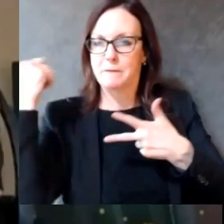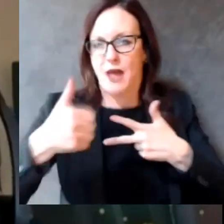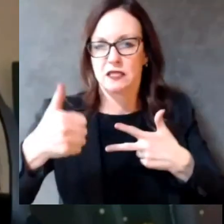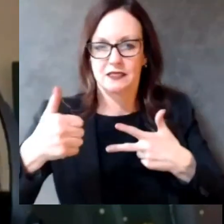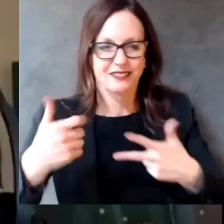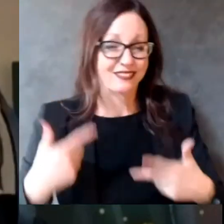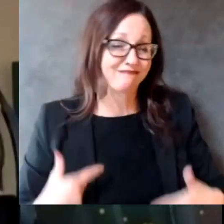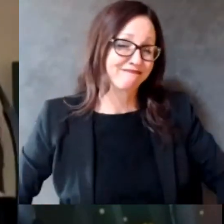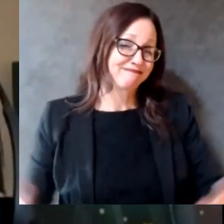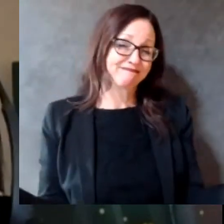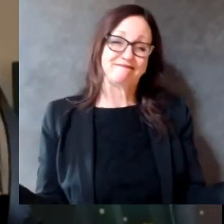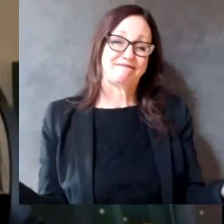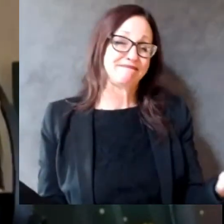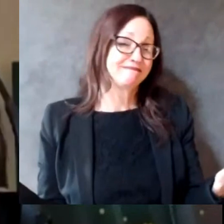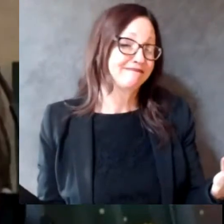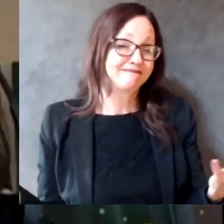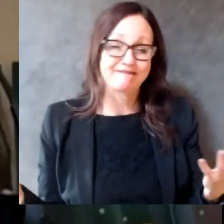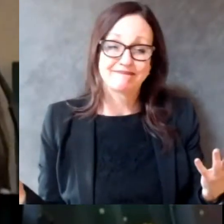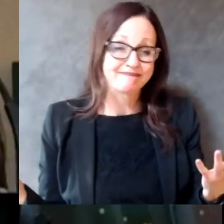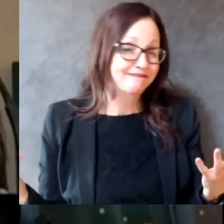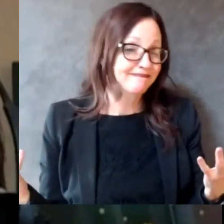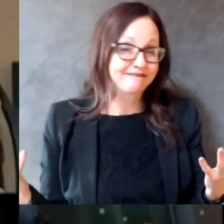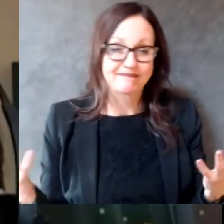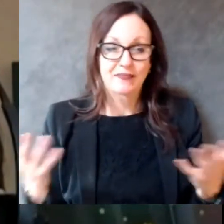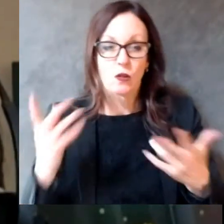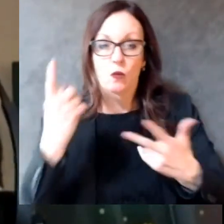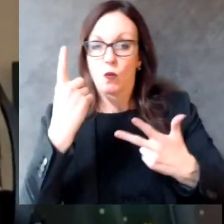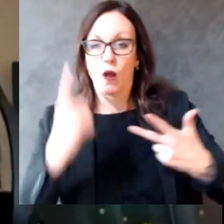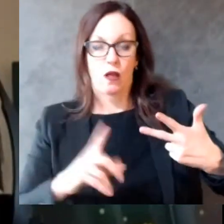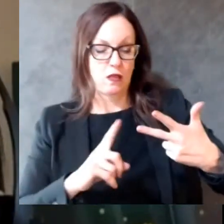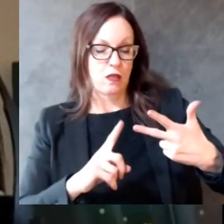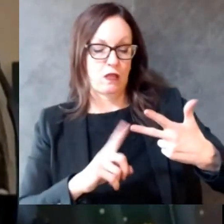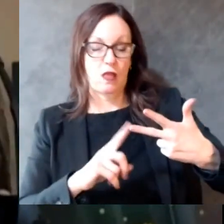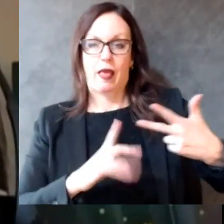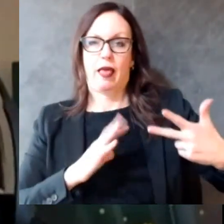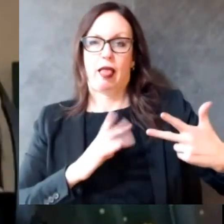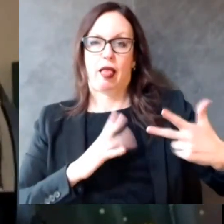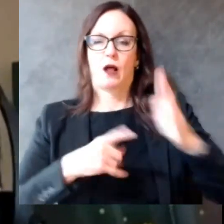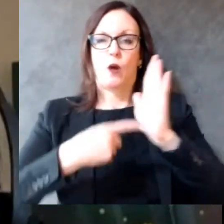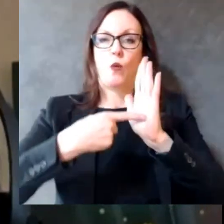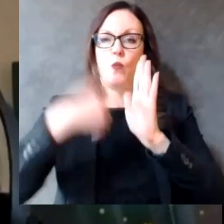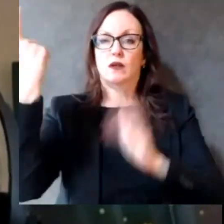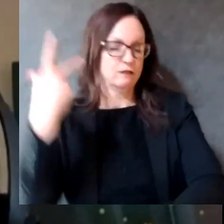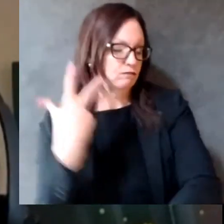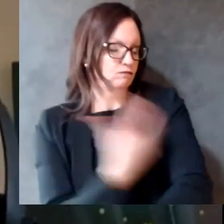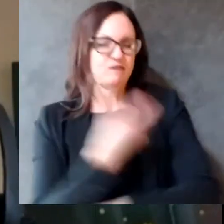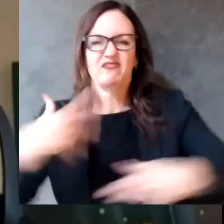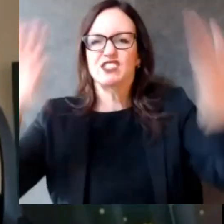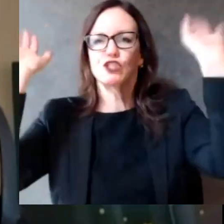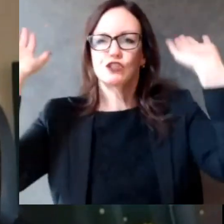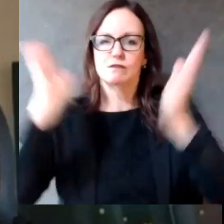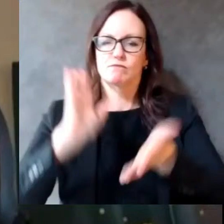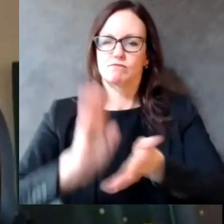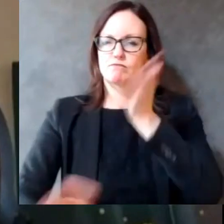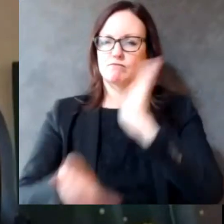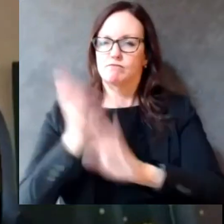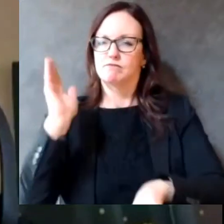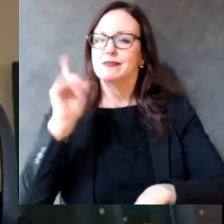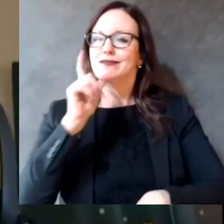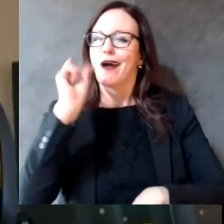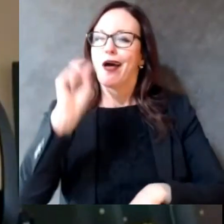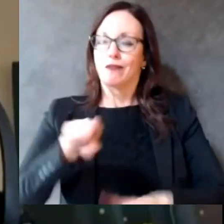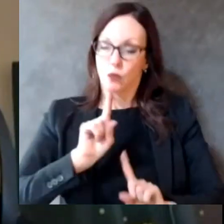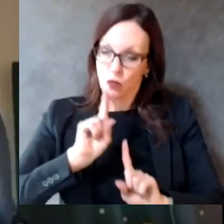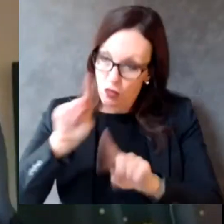series. Dr. Westergaard, I don't know if you're hearing any other perspective in your amongst